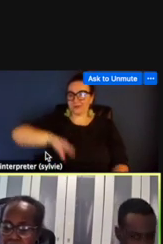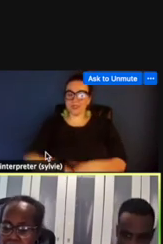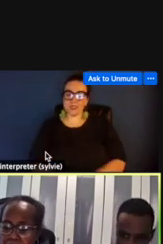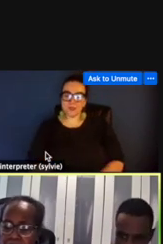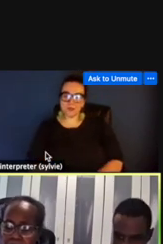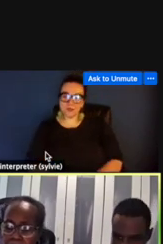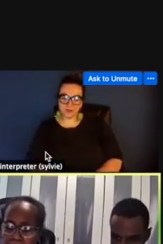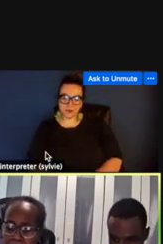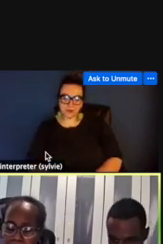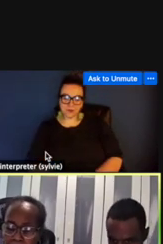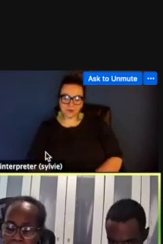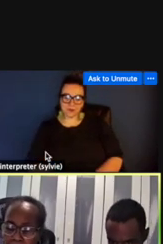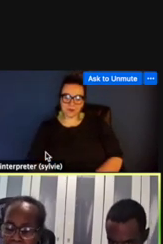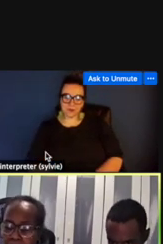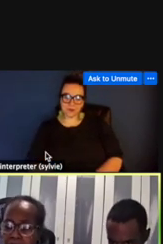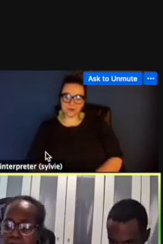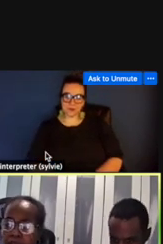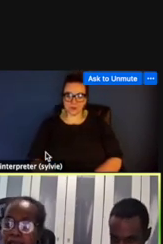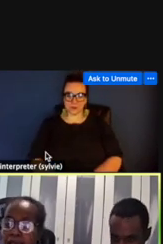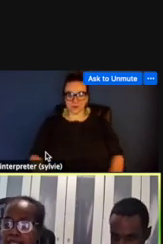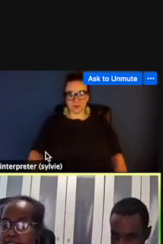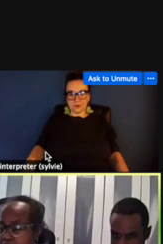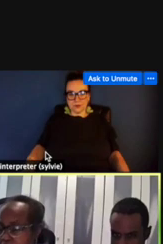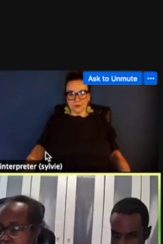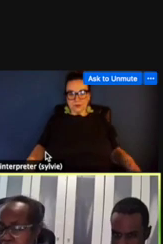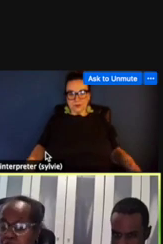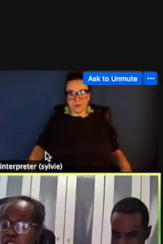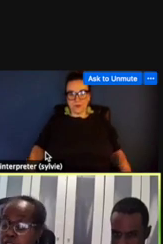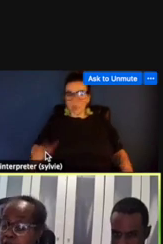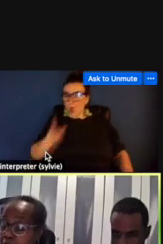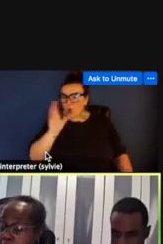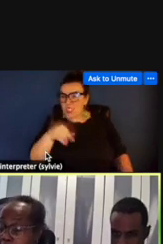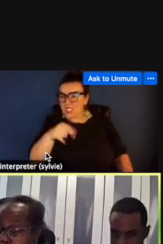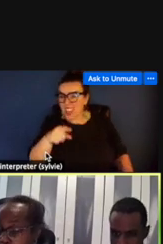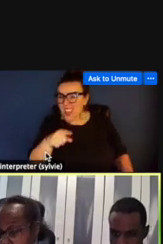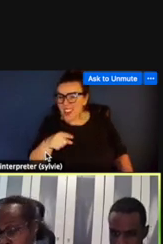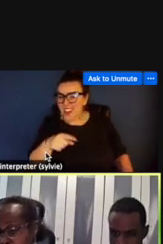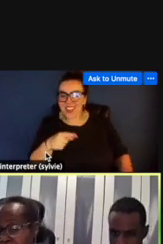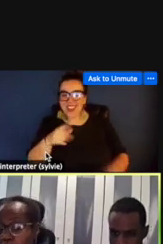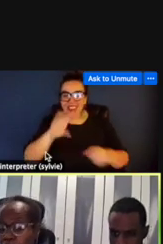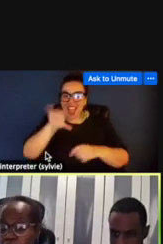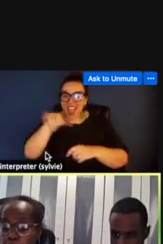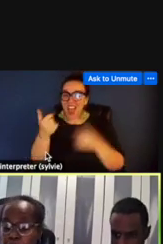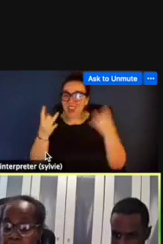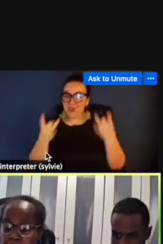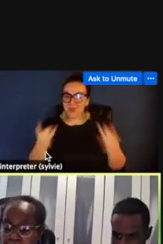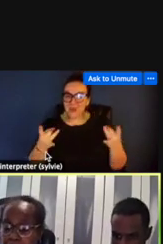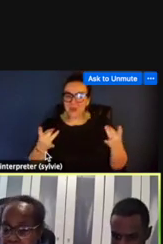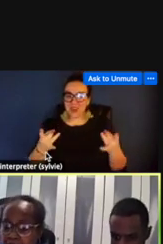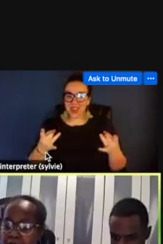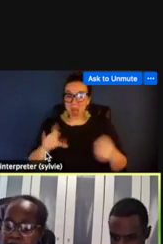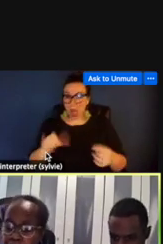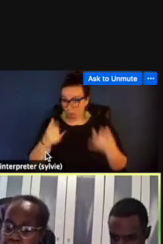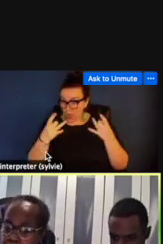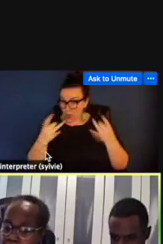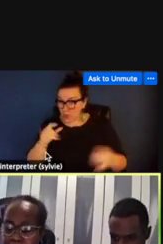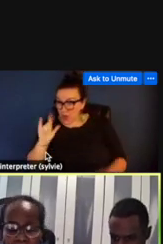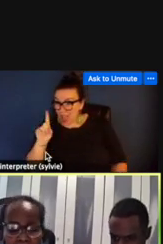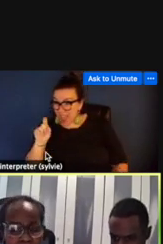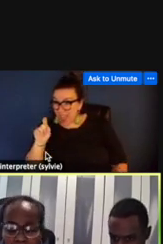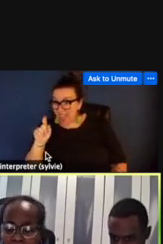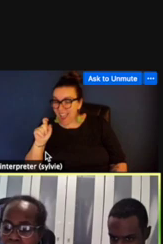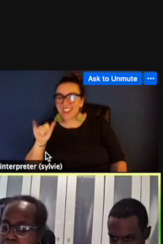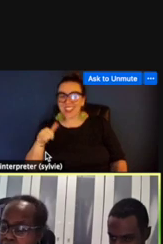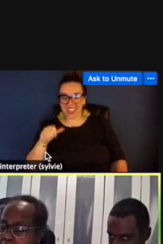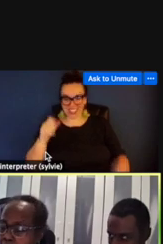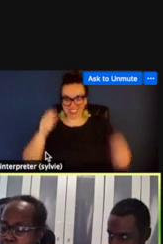It's very close. It's very close. That's Buddha. Yeah, that was that. This is another Buddha. Yeah. Another this Buddha. Place, that's a Buddha.